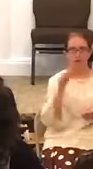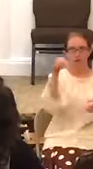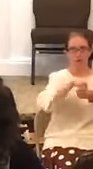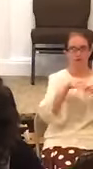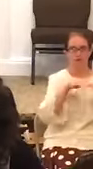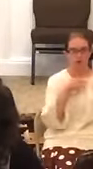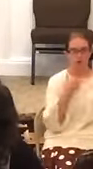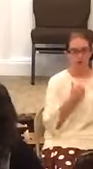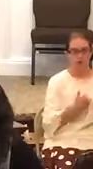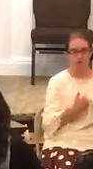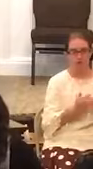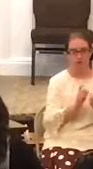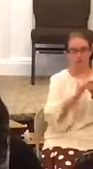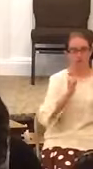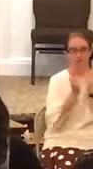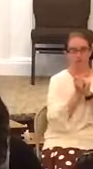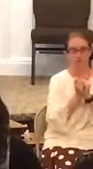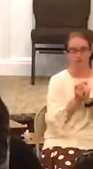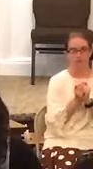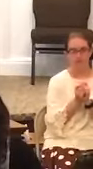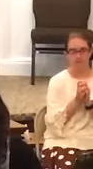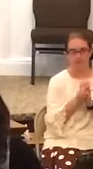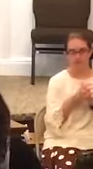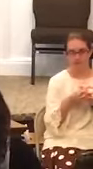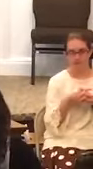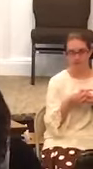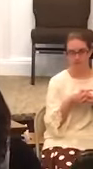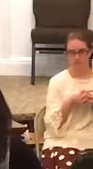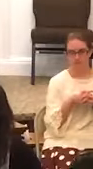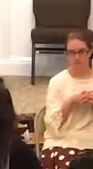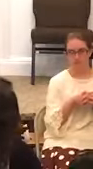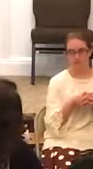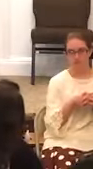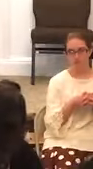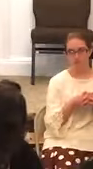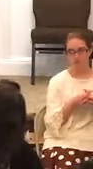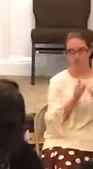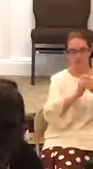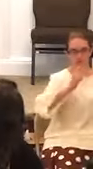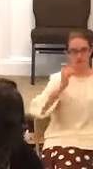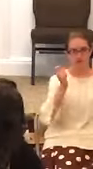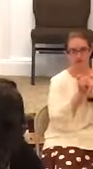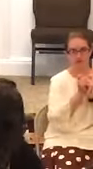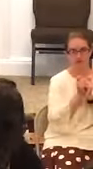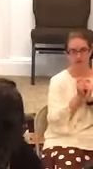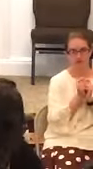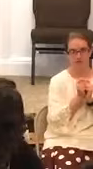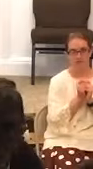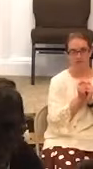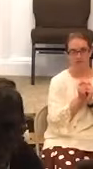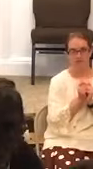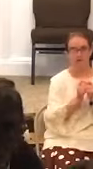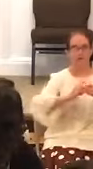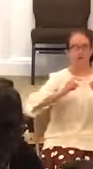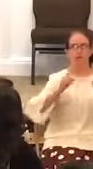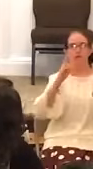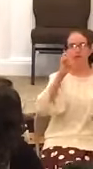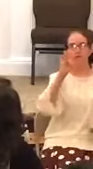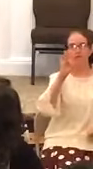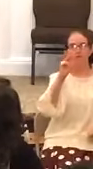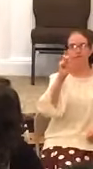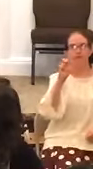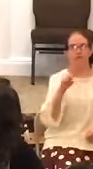your heart and it begins to turn you. It begins to change you. It begins to refine